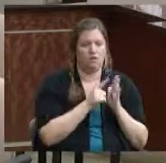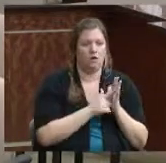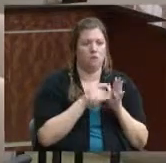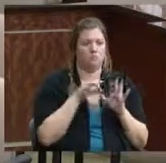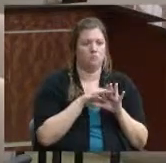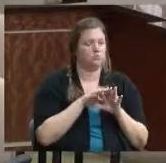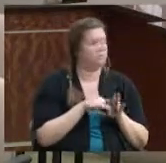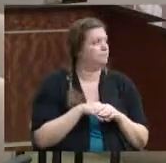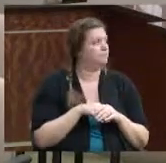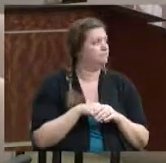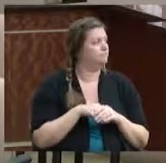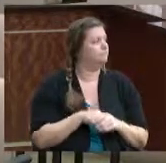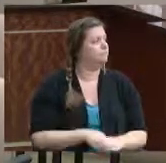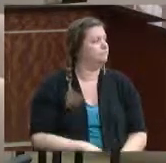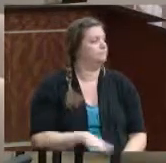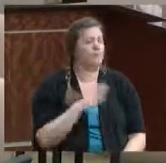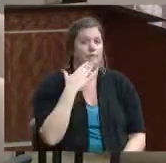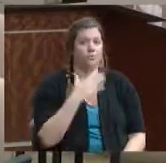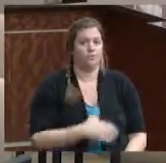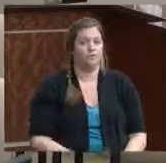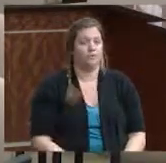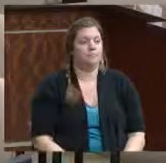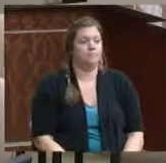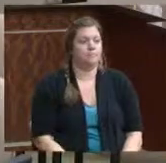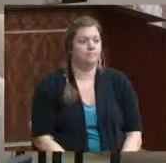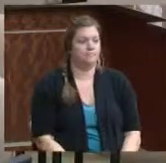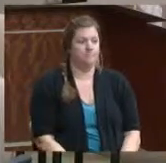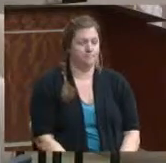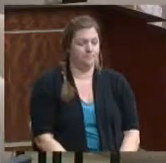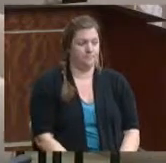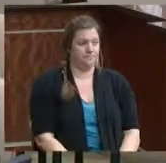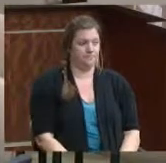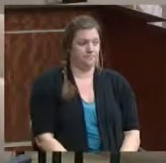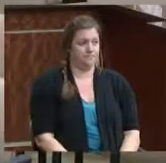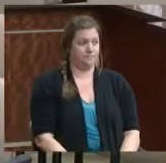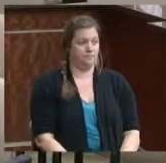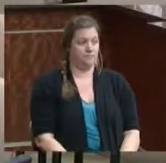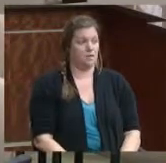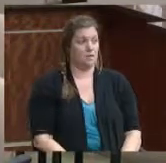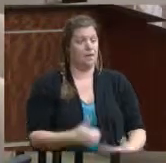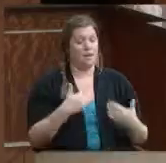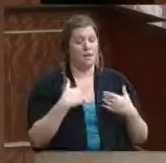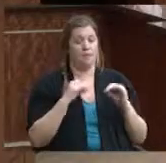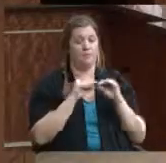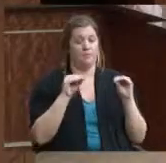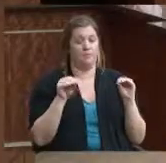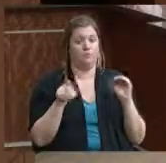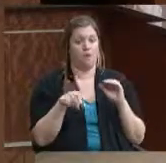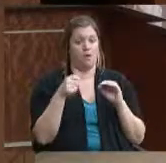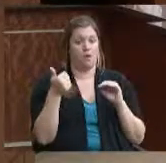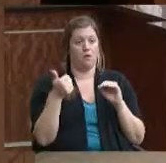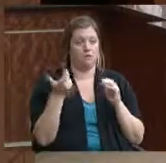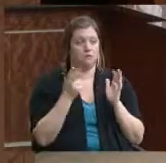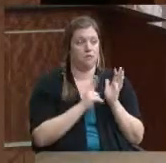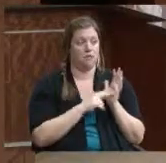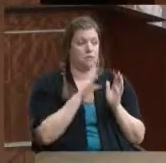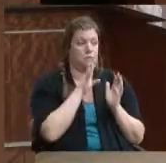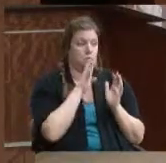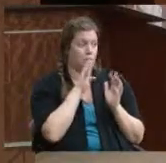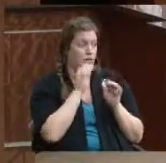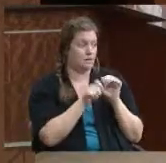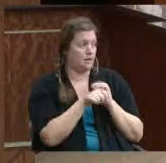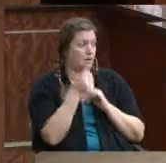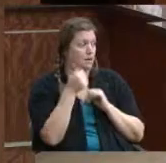laws. Thank you, Mr. Manzi. I have no one else signed up to speak. Is